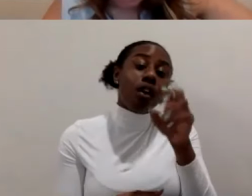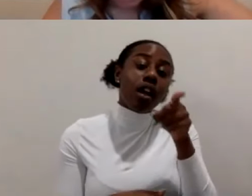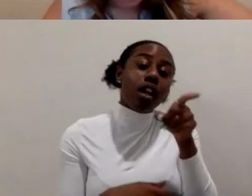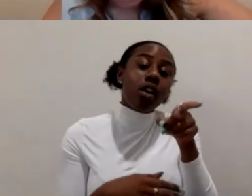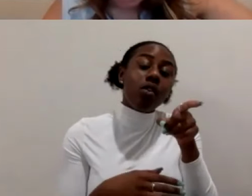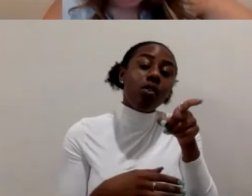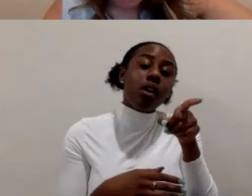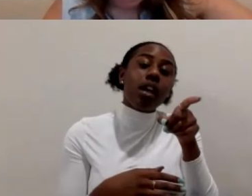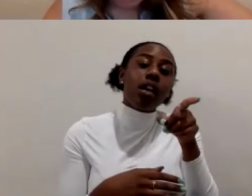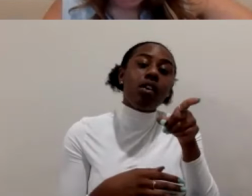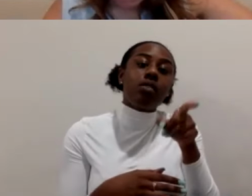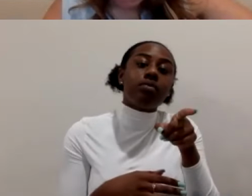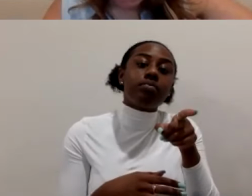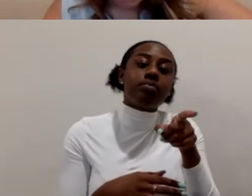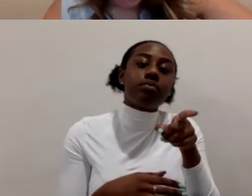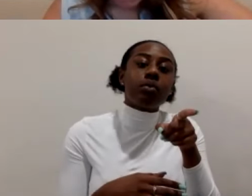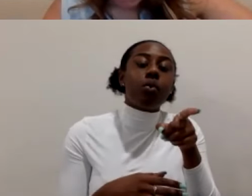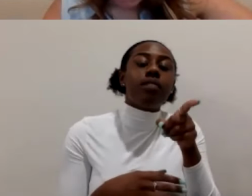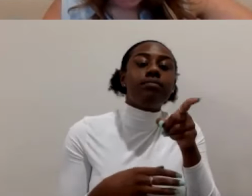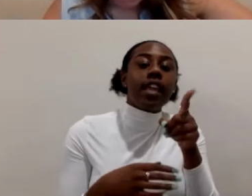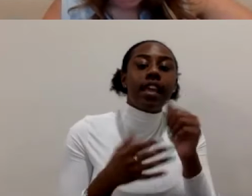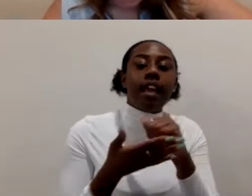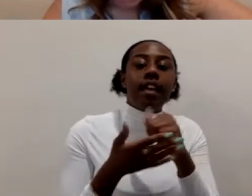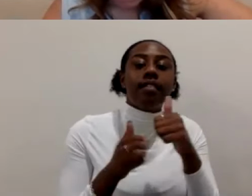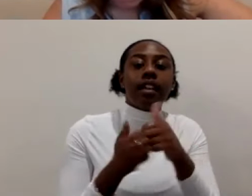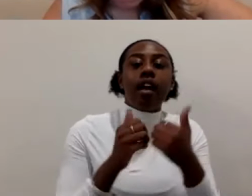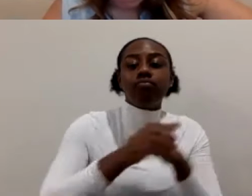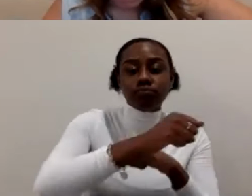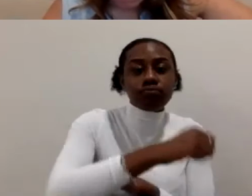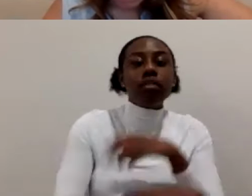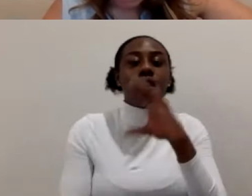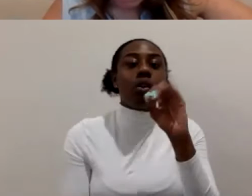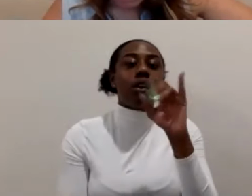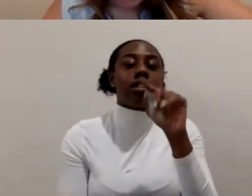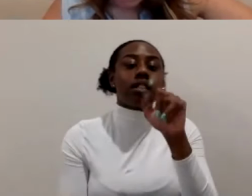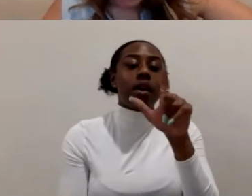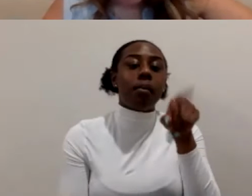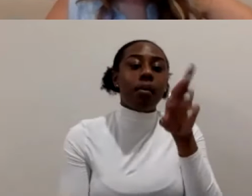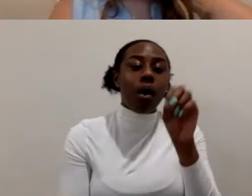COINTELPRO, was also behind the Palmer raids.